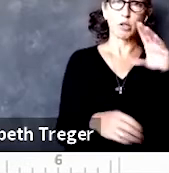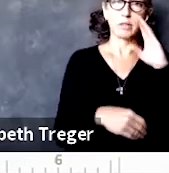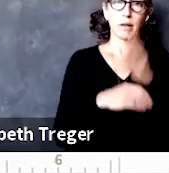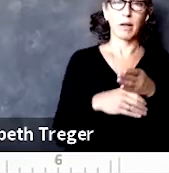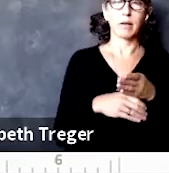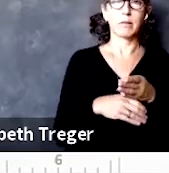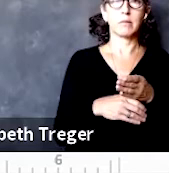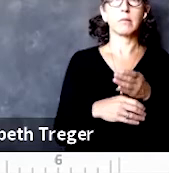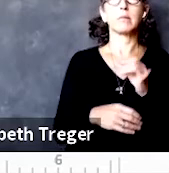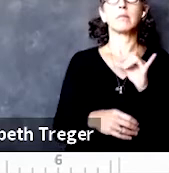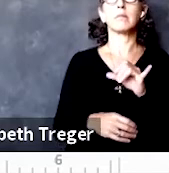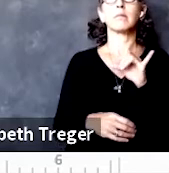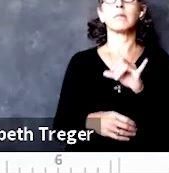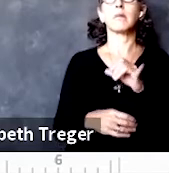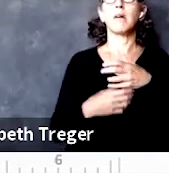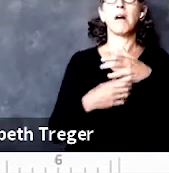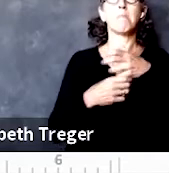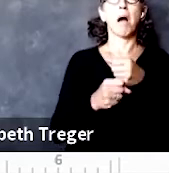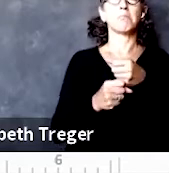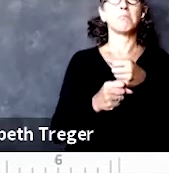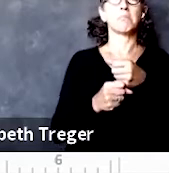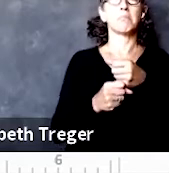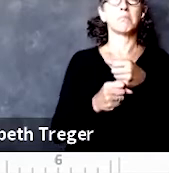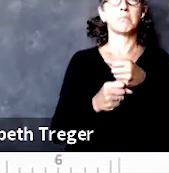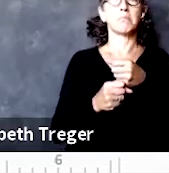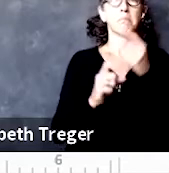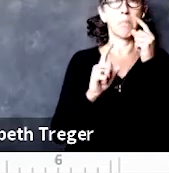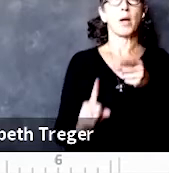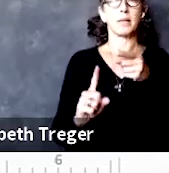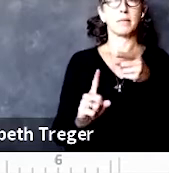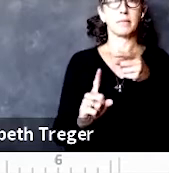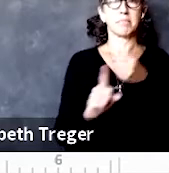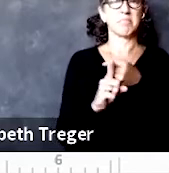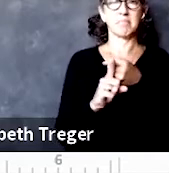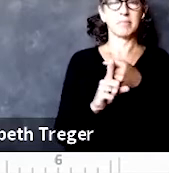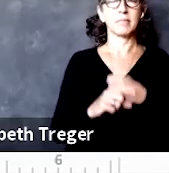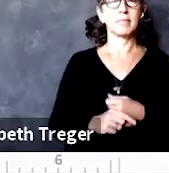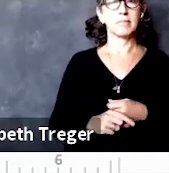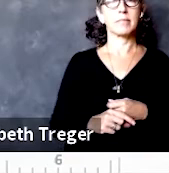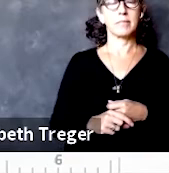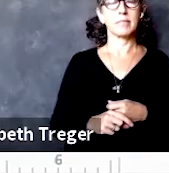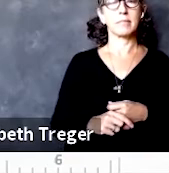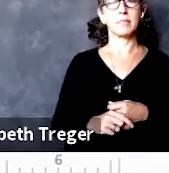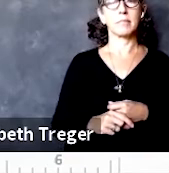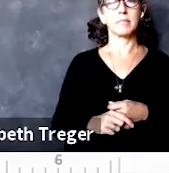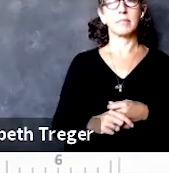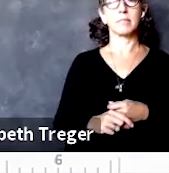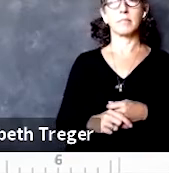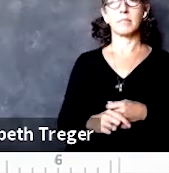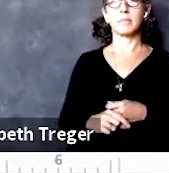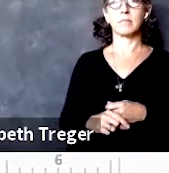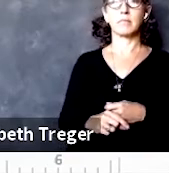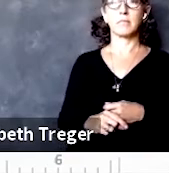the need. And when it comes to a story, or when it comes to a